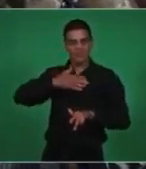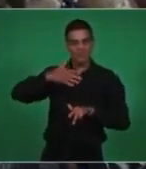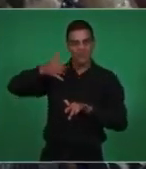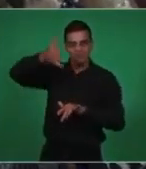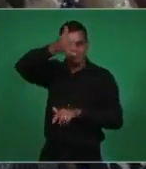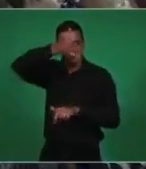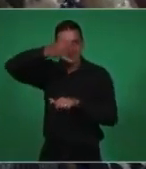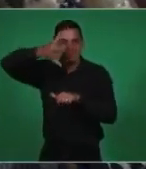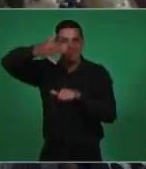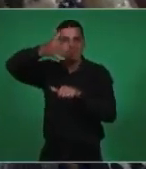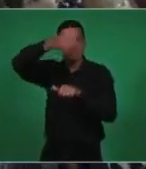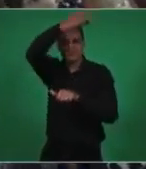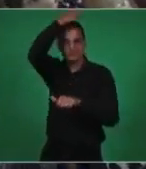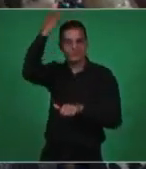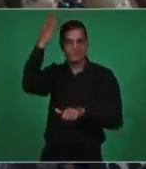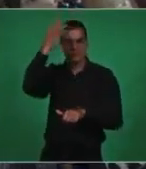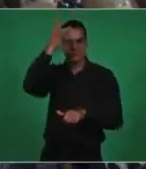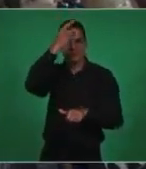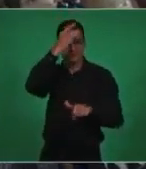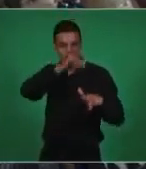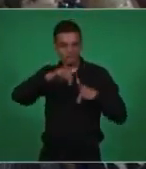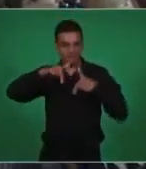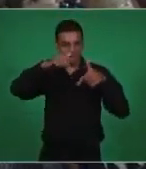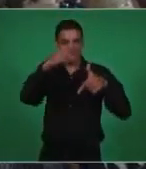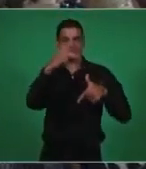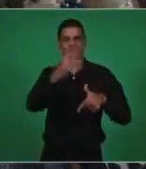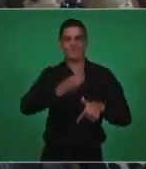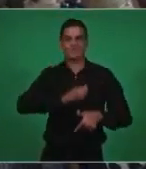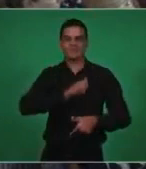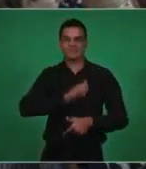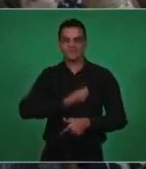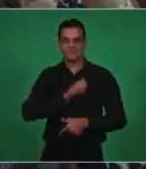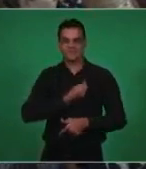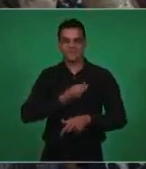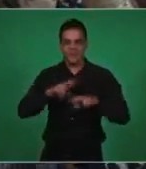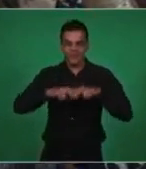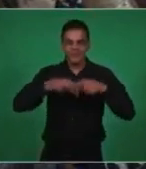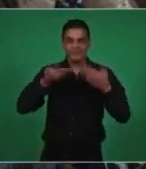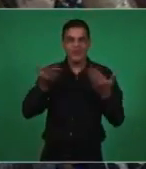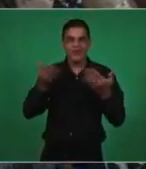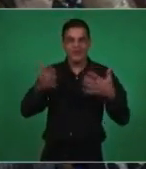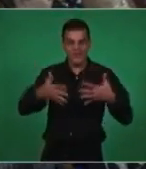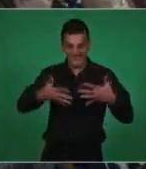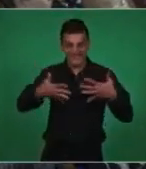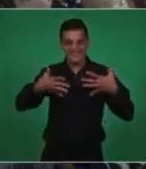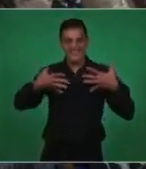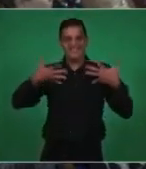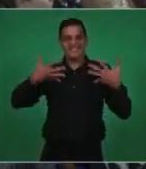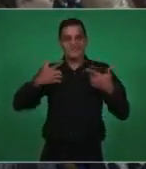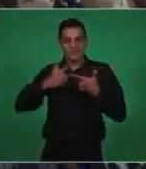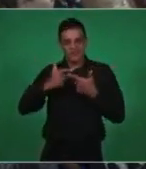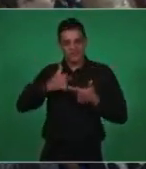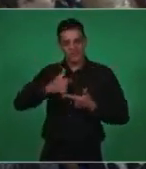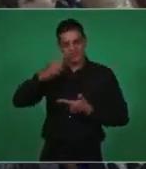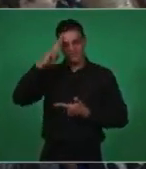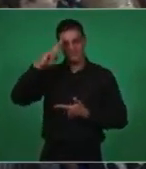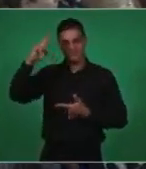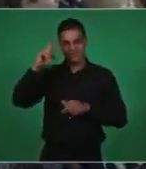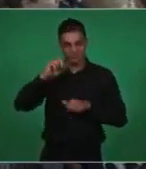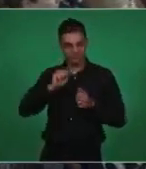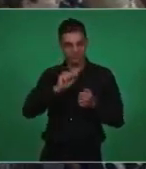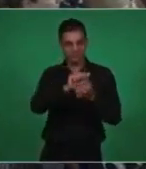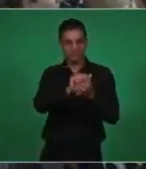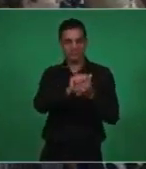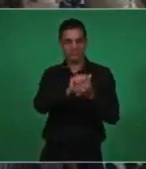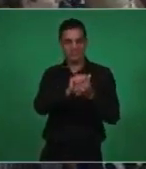balm is already upon your lives. So rejoice in me.